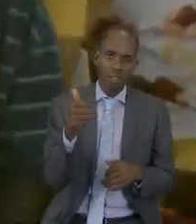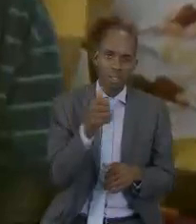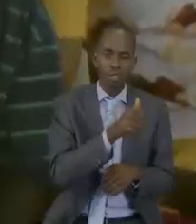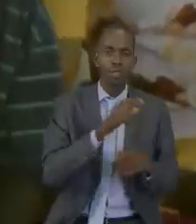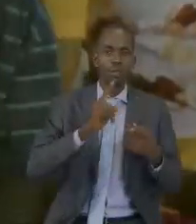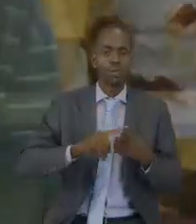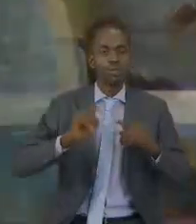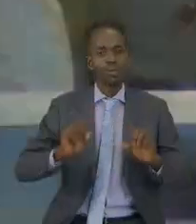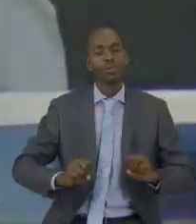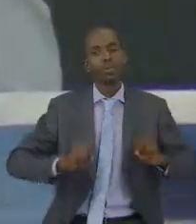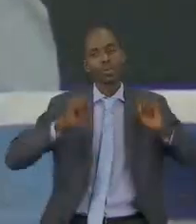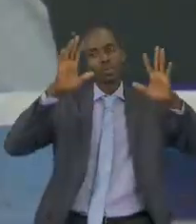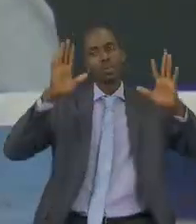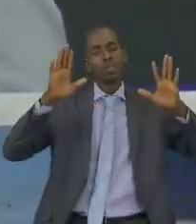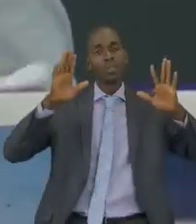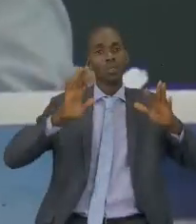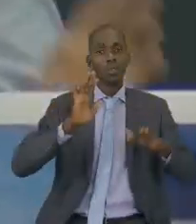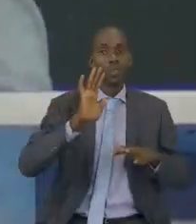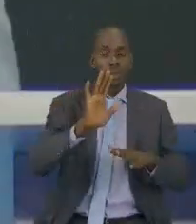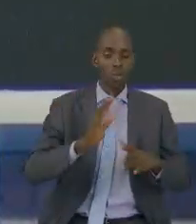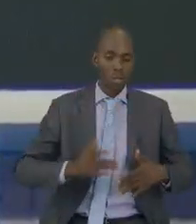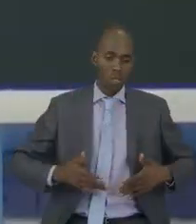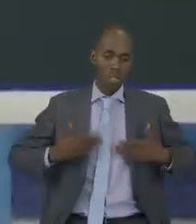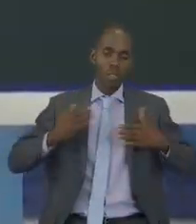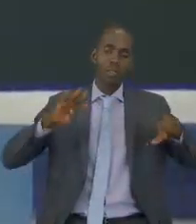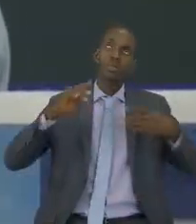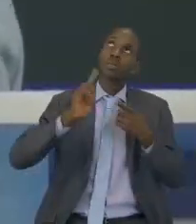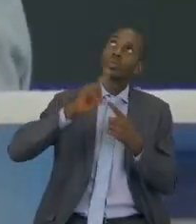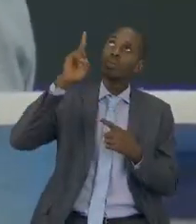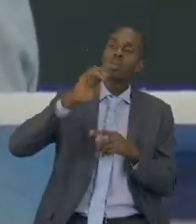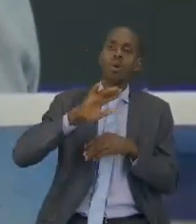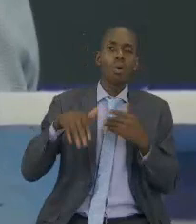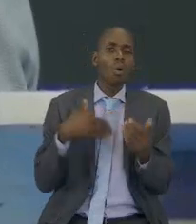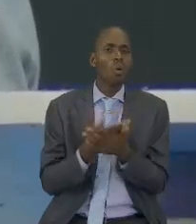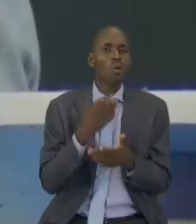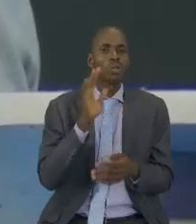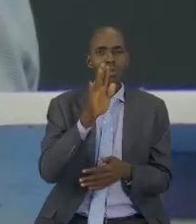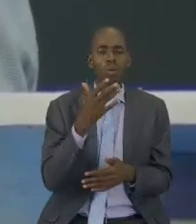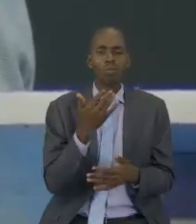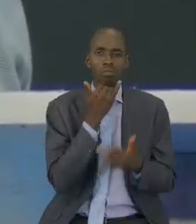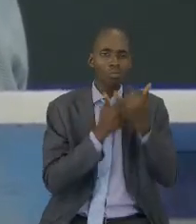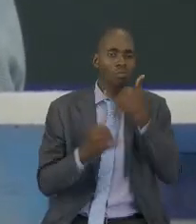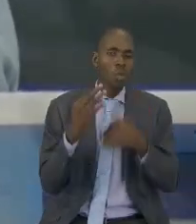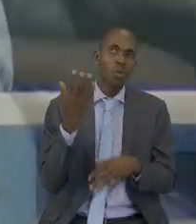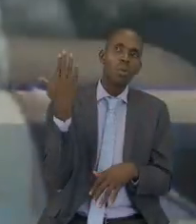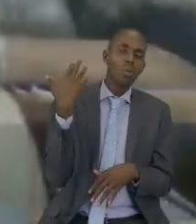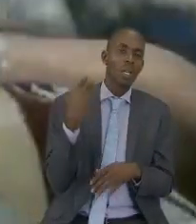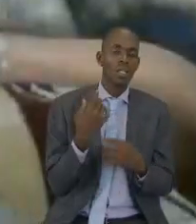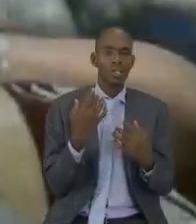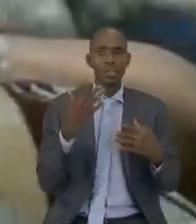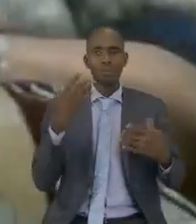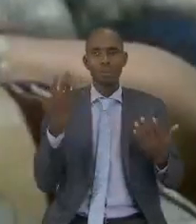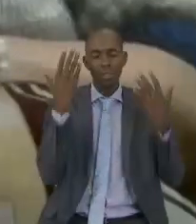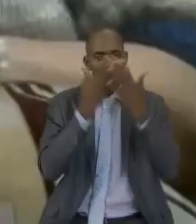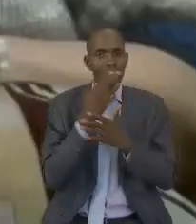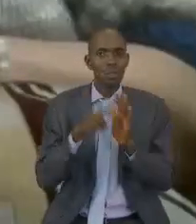surrender this your life unto him, and all the things of the past, of darkness, of